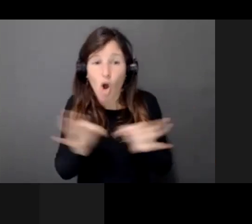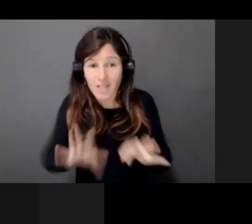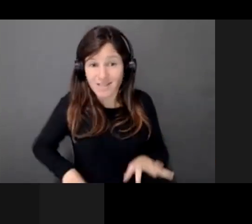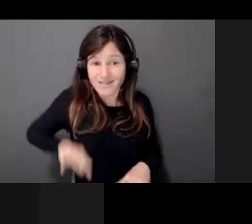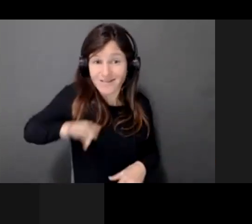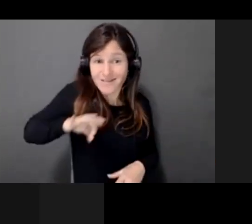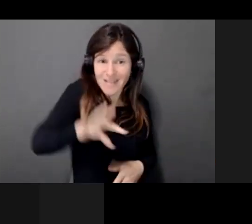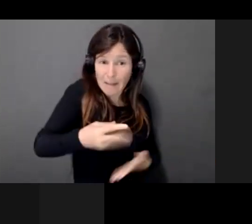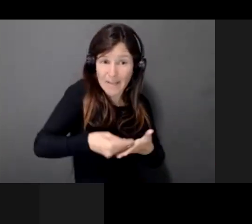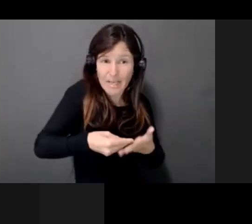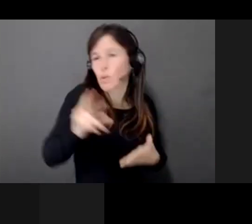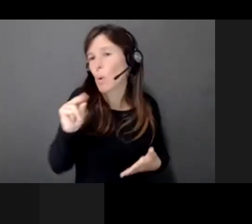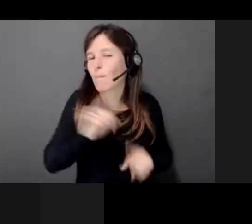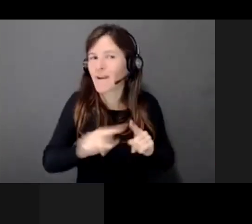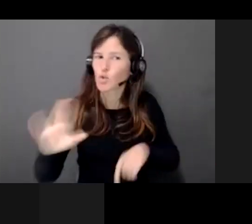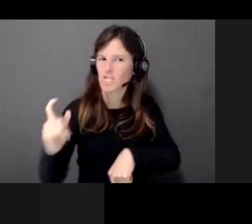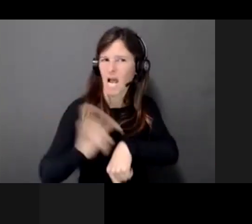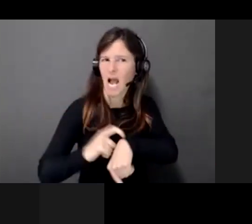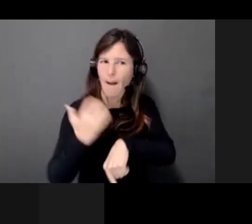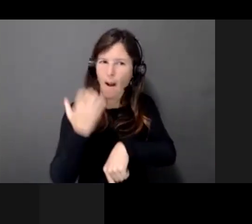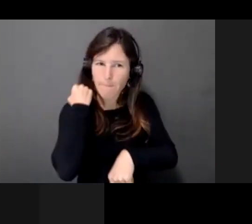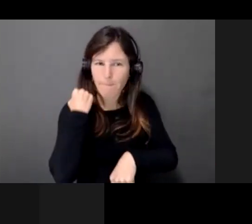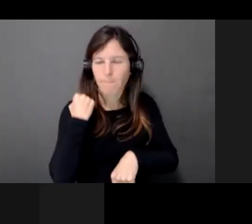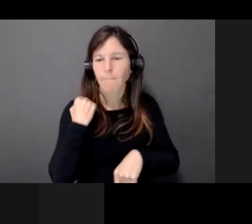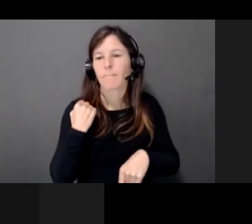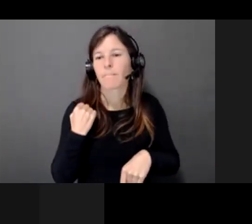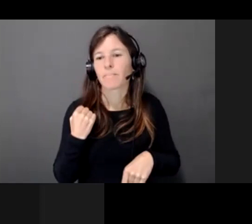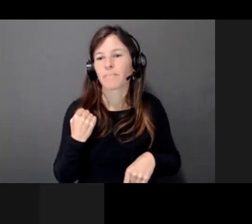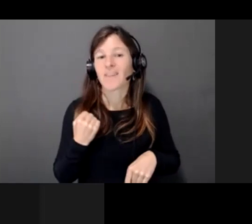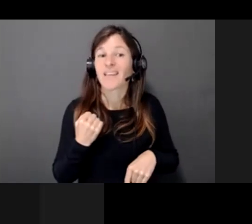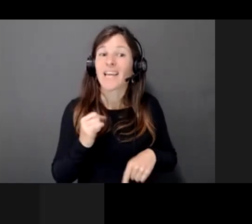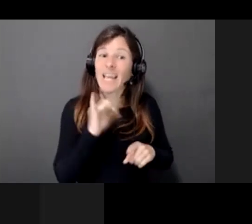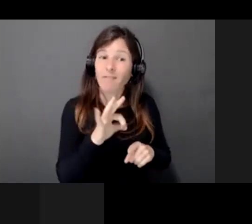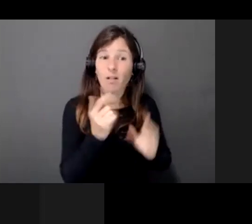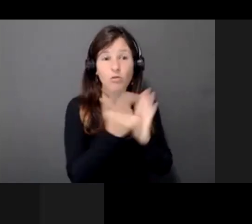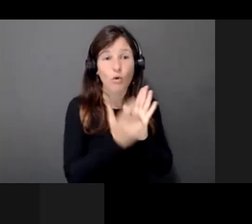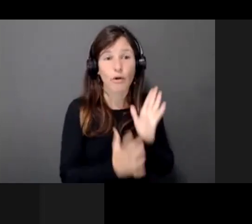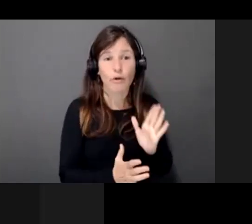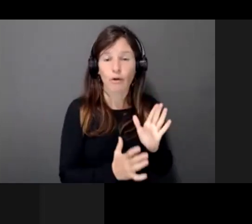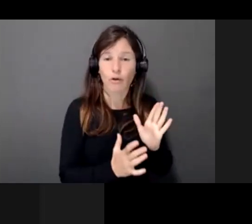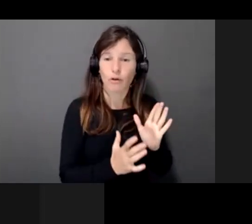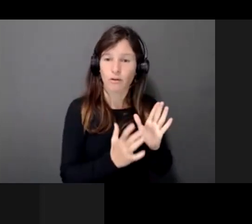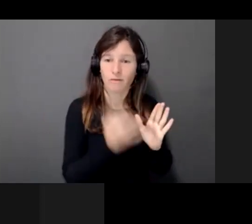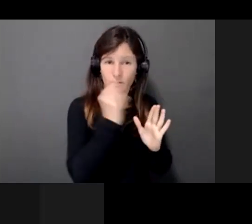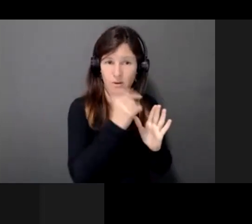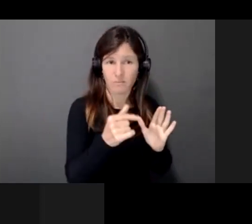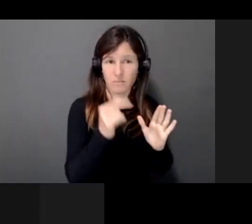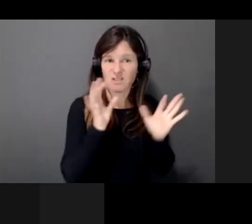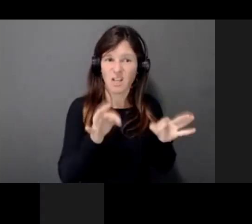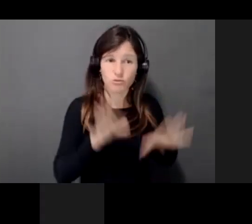over, in which case your obligation to attend each time is relieved. But until that time, you're spending time.